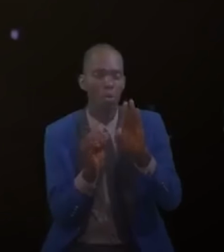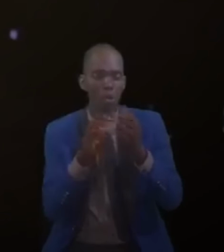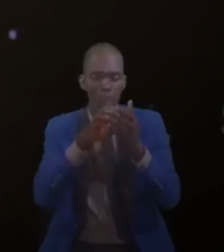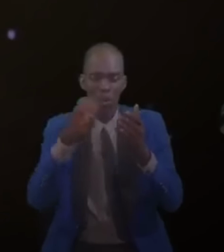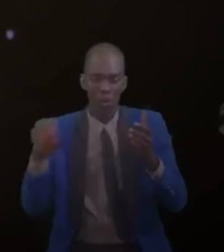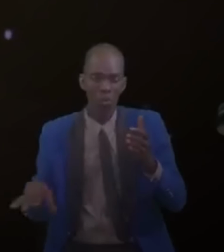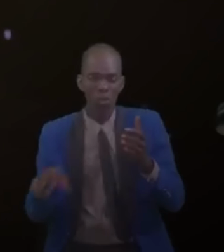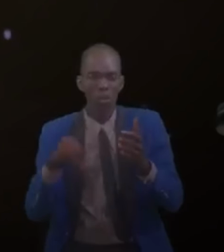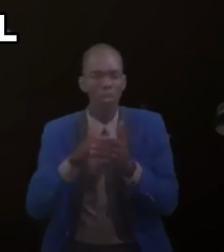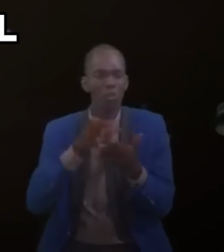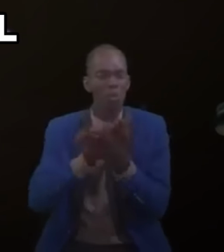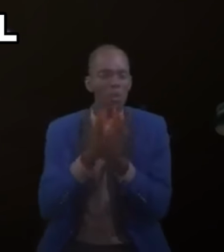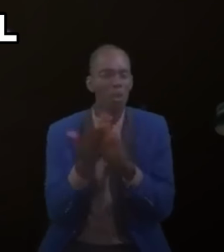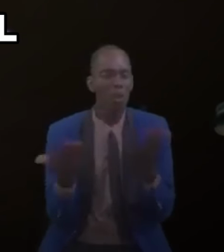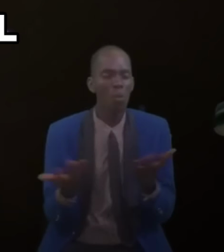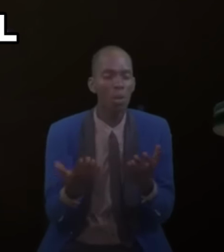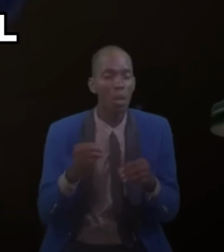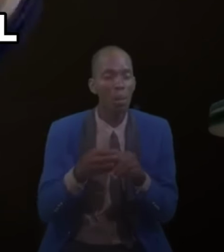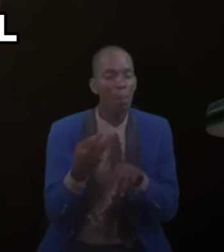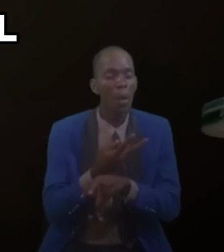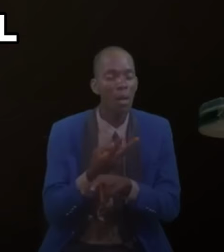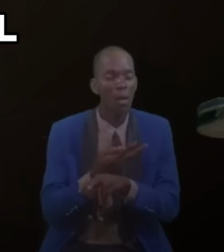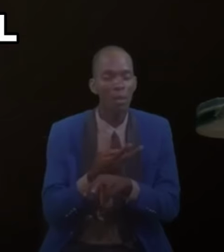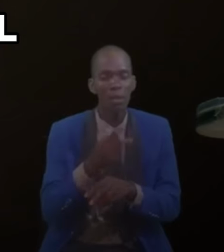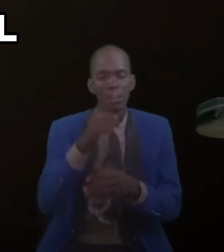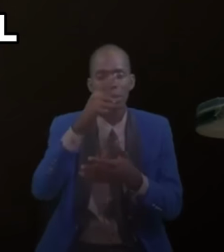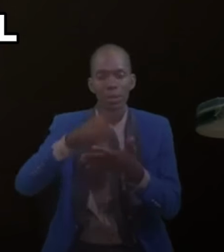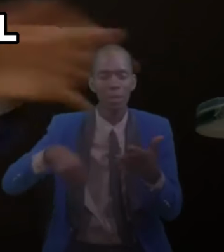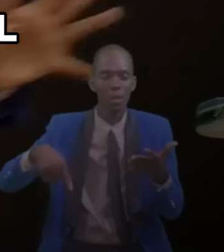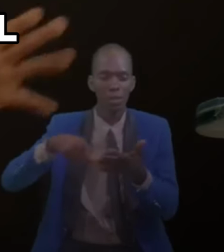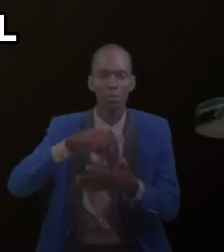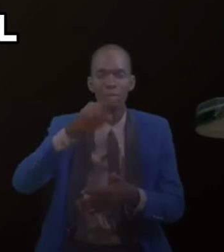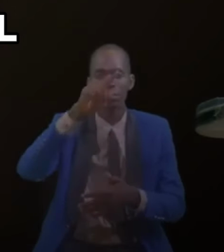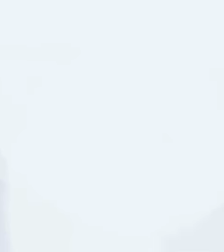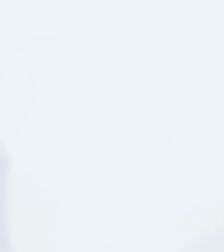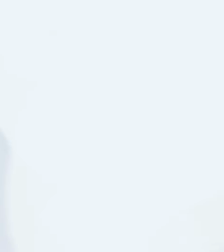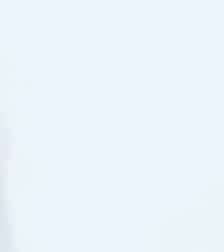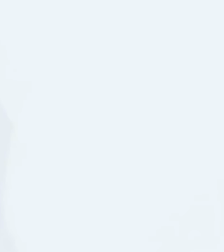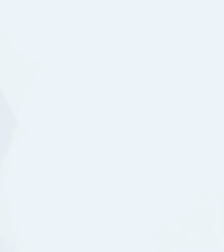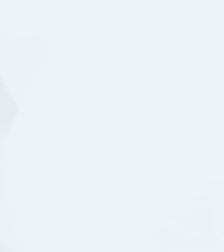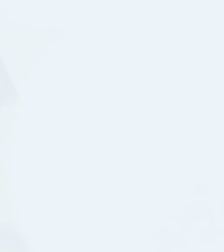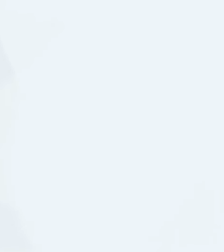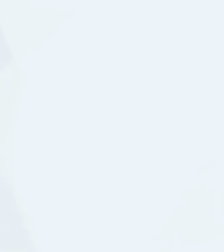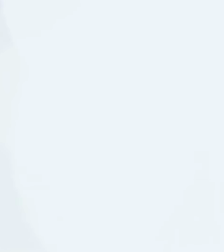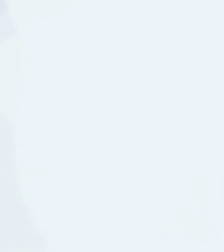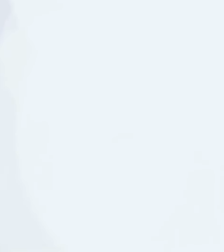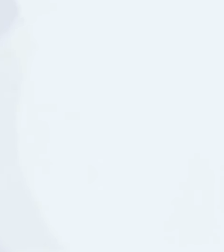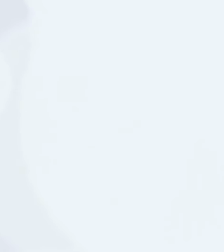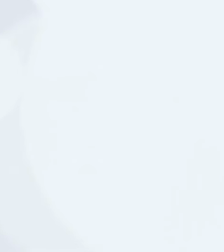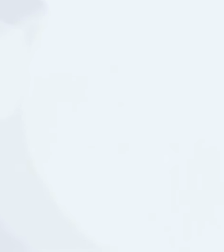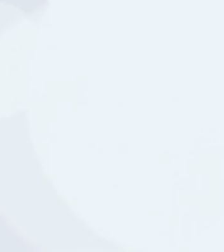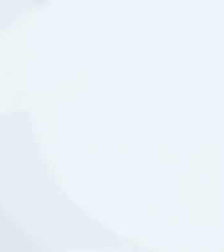times death, D squared is the second death, final. Thanks for watching this video.